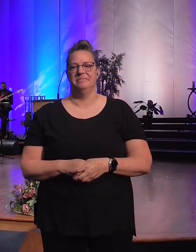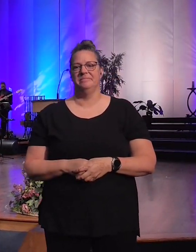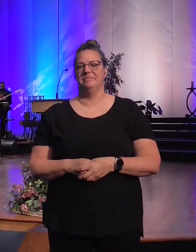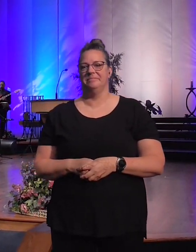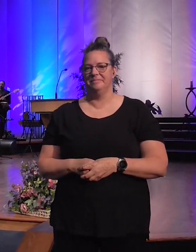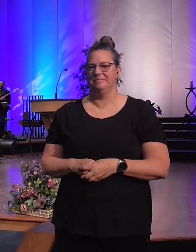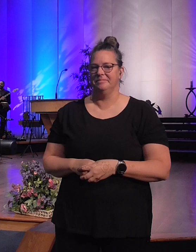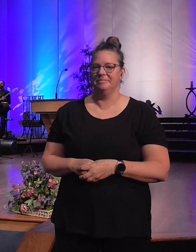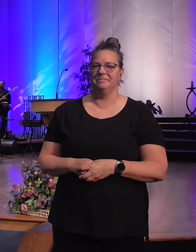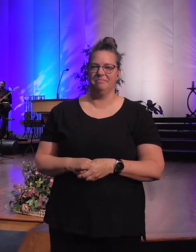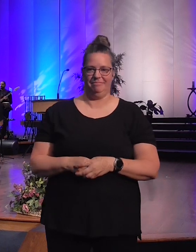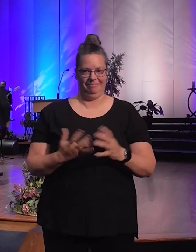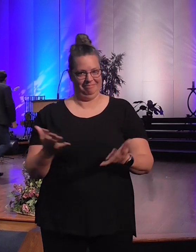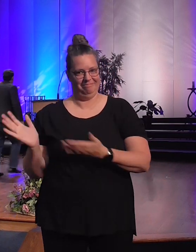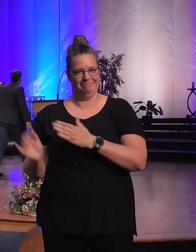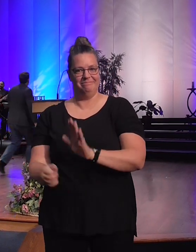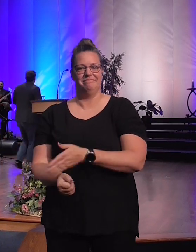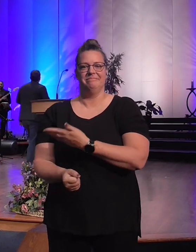Woo.